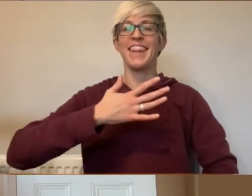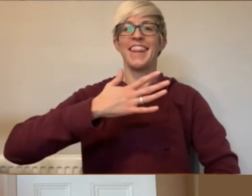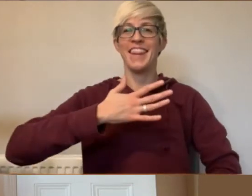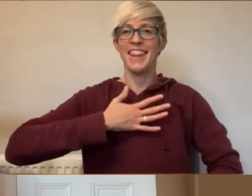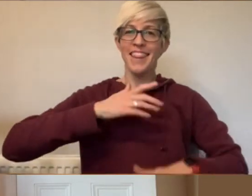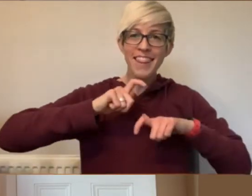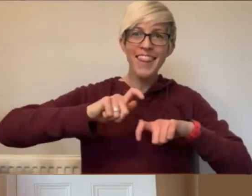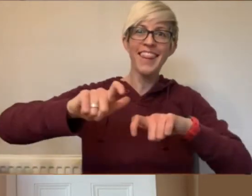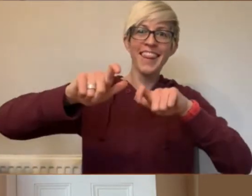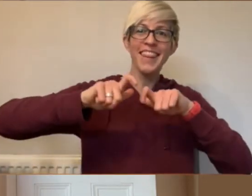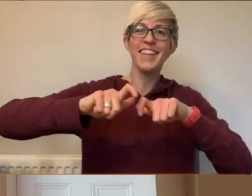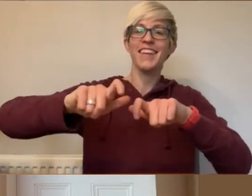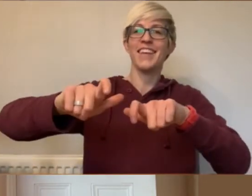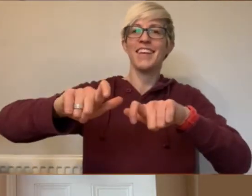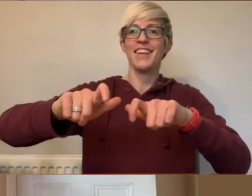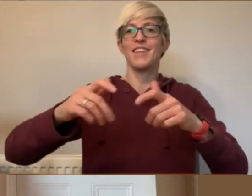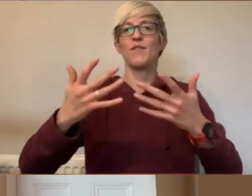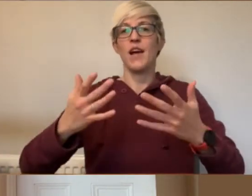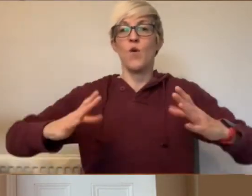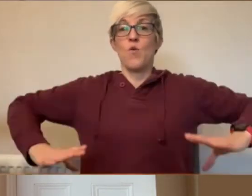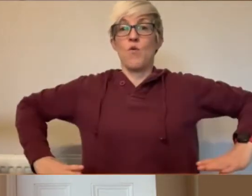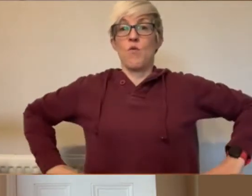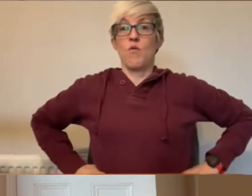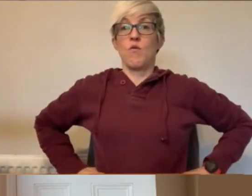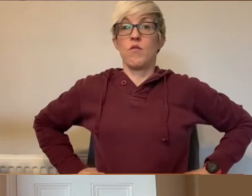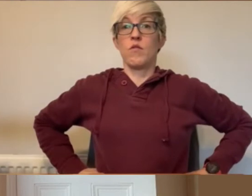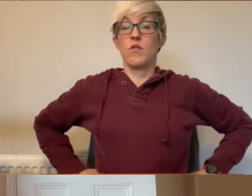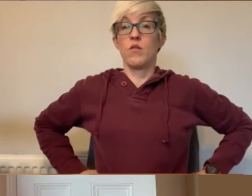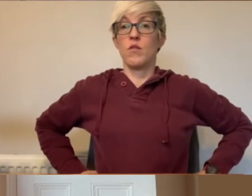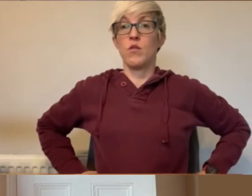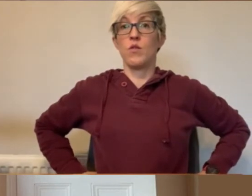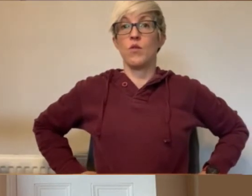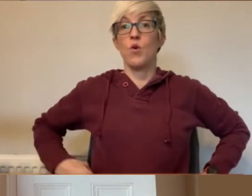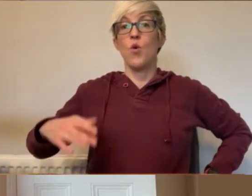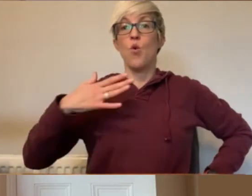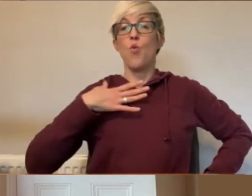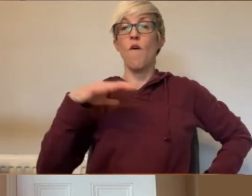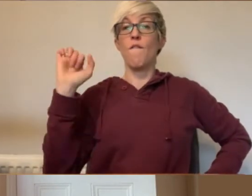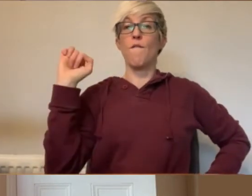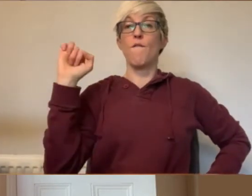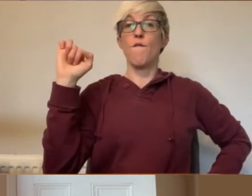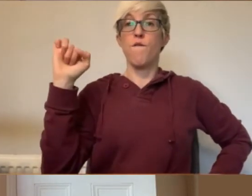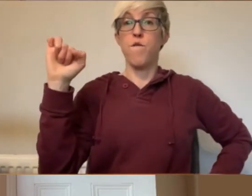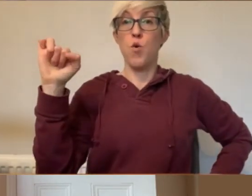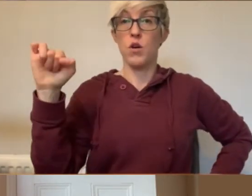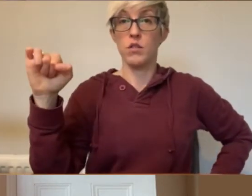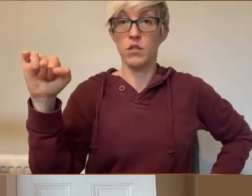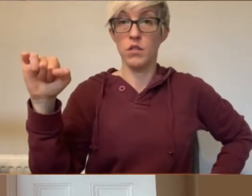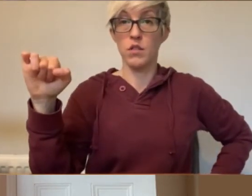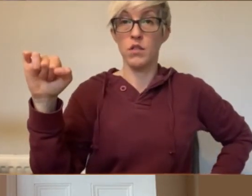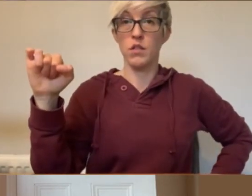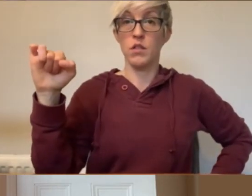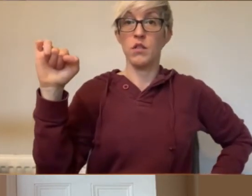And then slowly come up, hands on the hips. We're going to stretch forward in a moment and I'll show